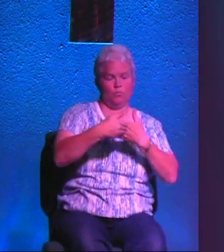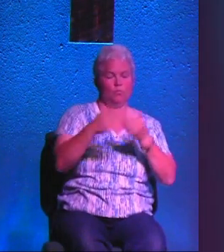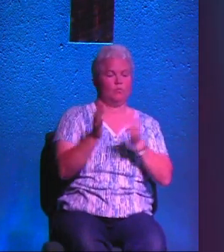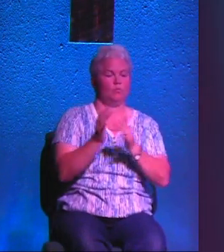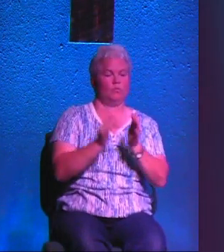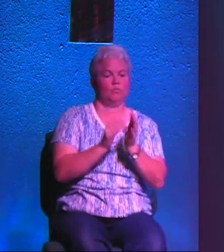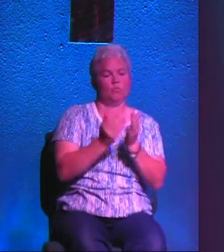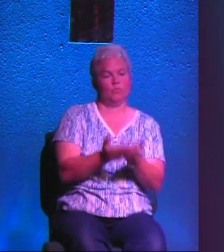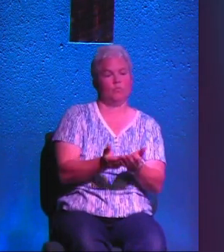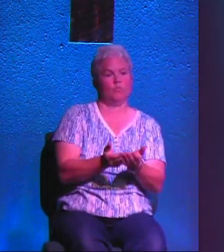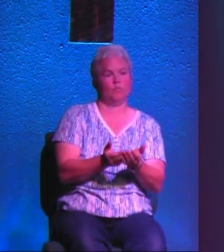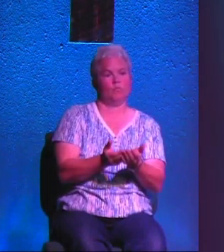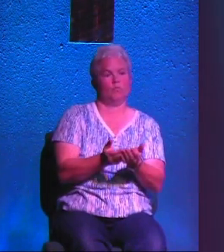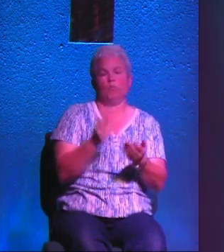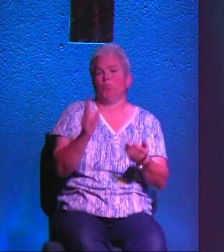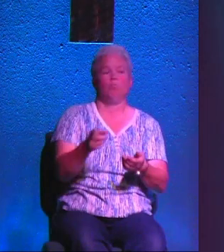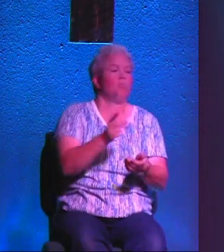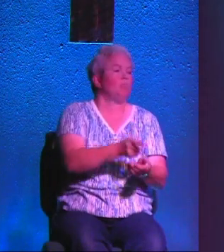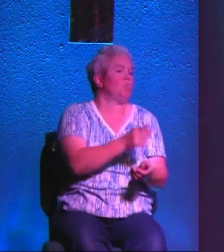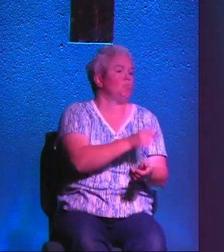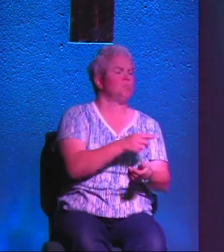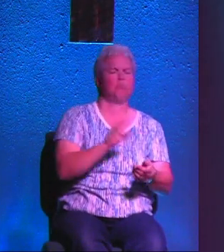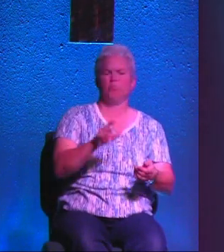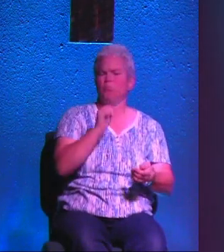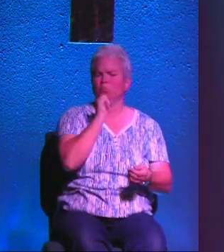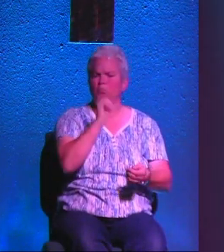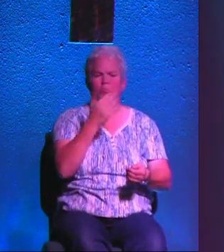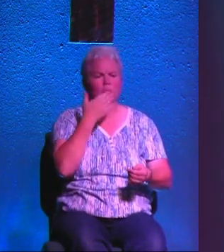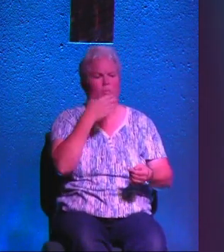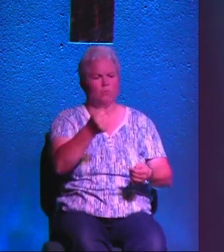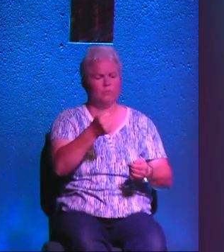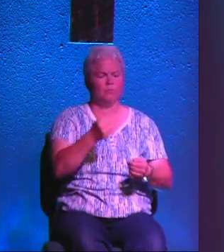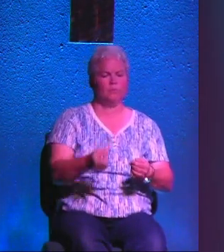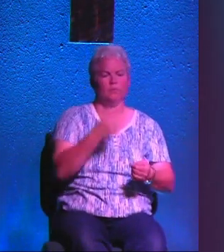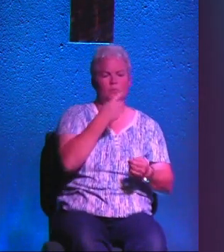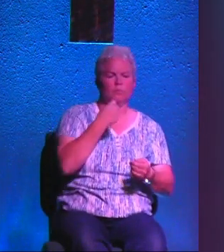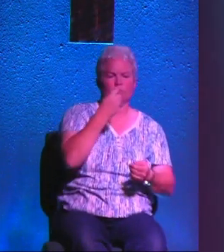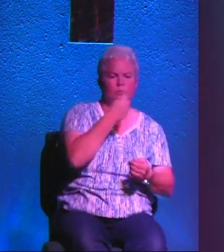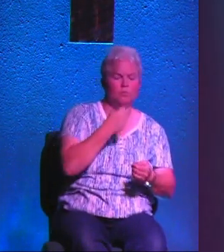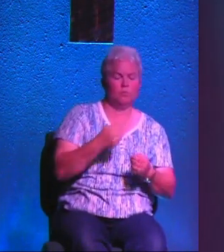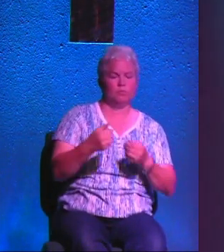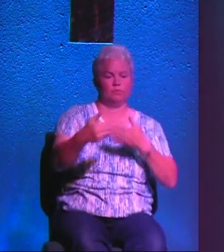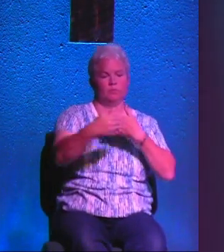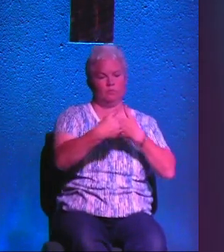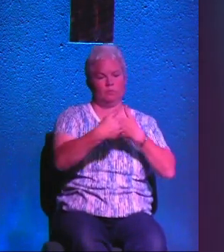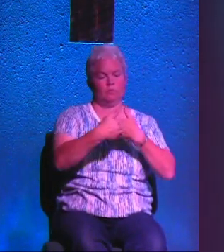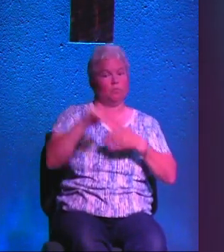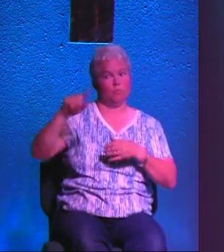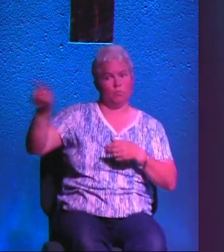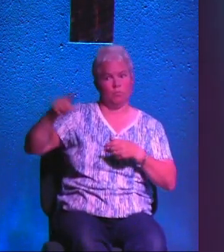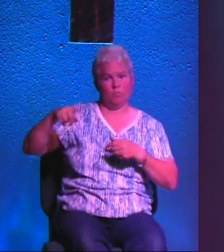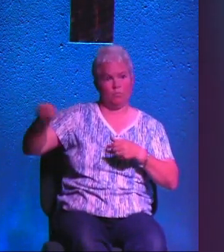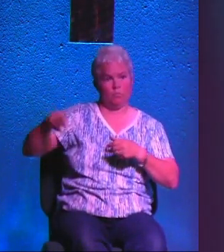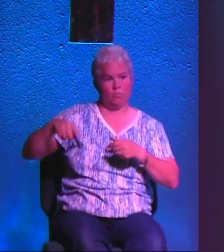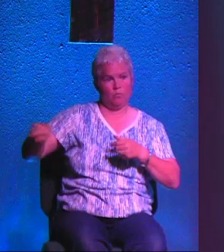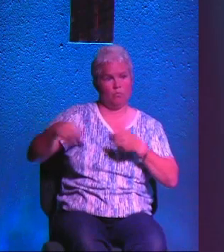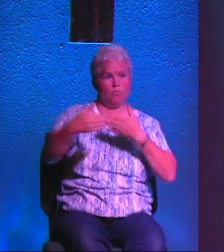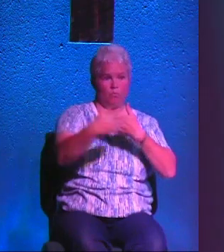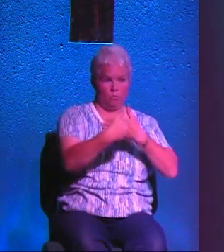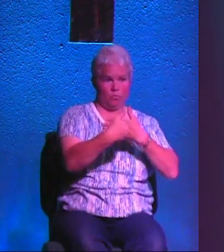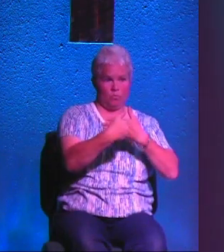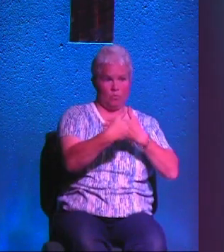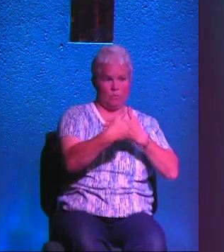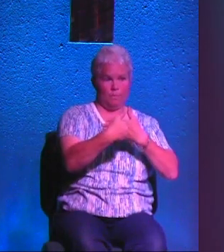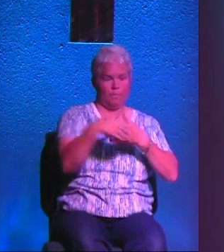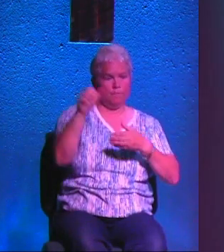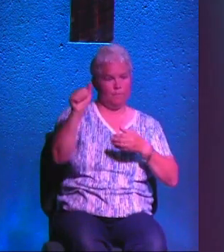Scripture, no matter who said it. I don't care who said it, check it against Scripture. If everything